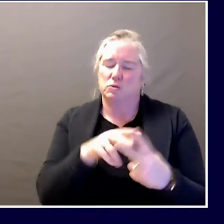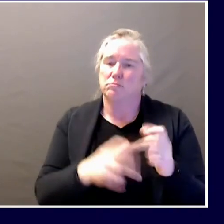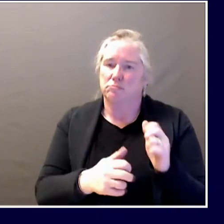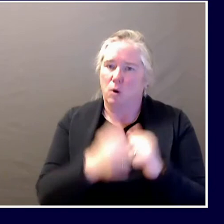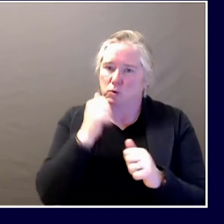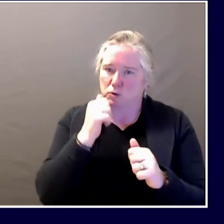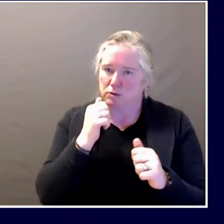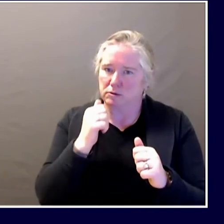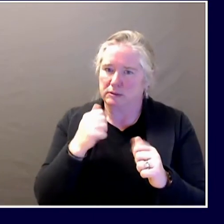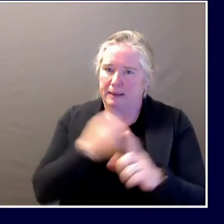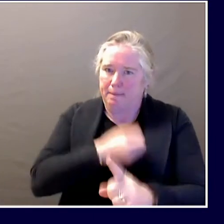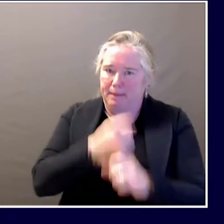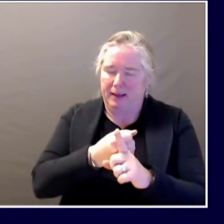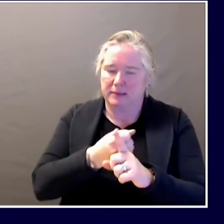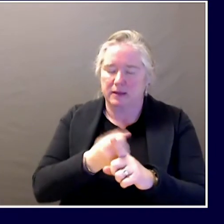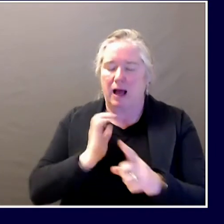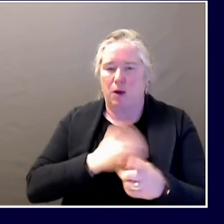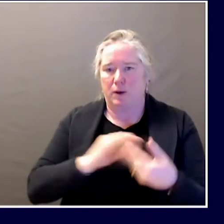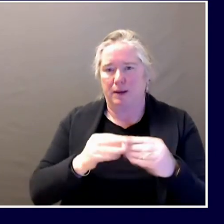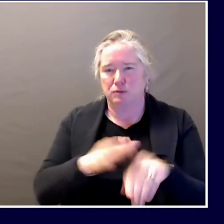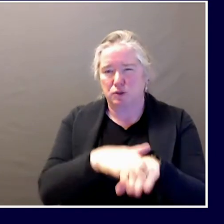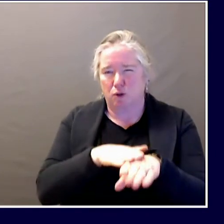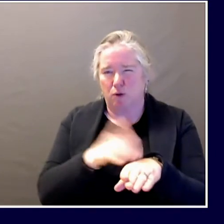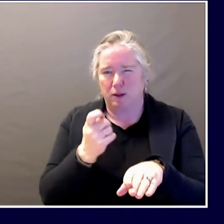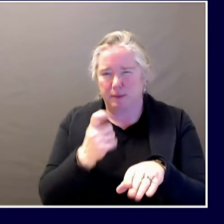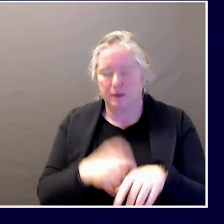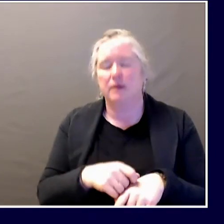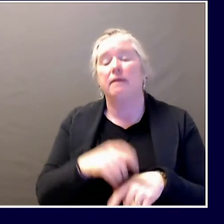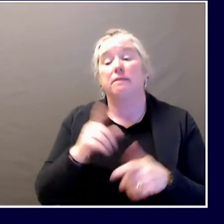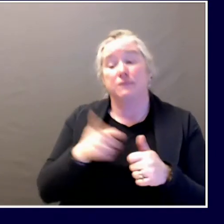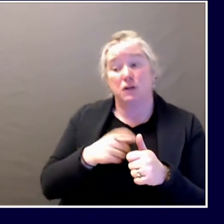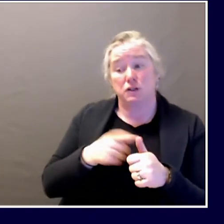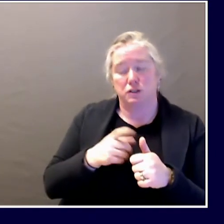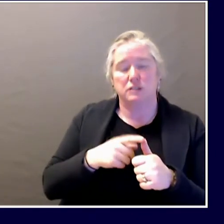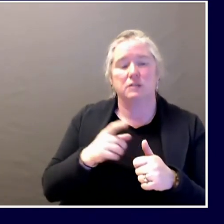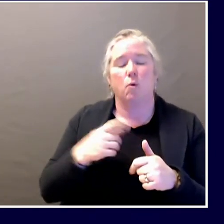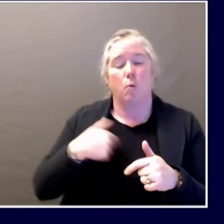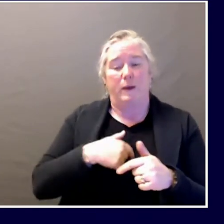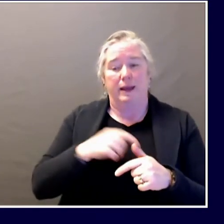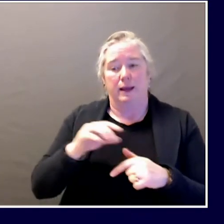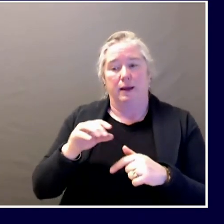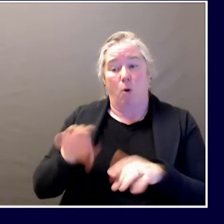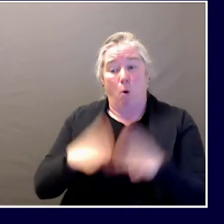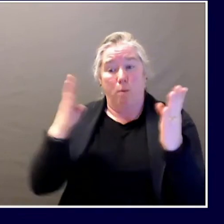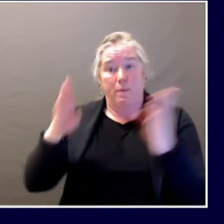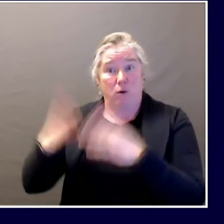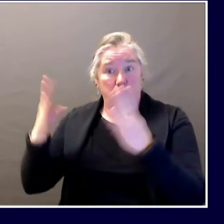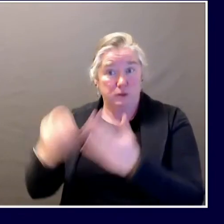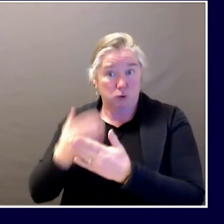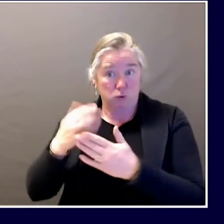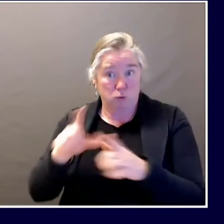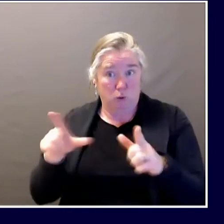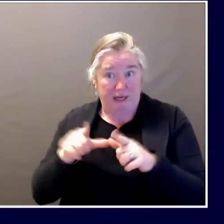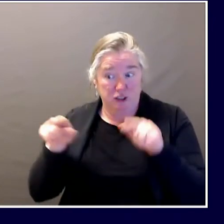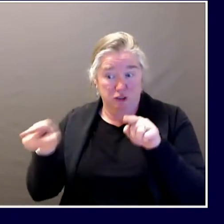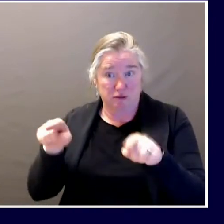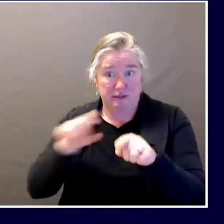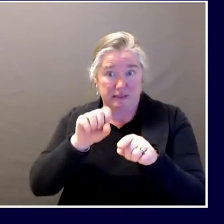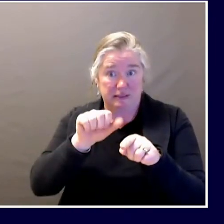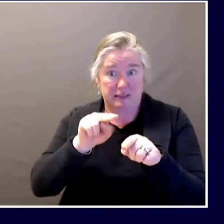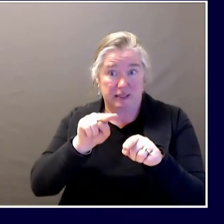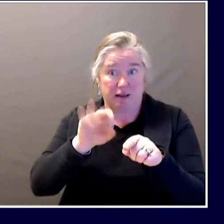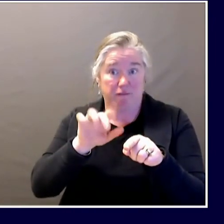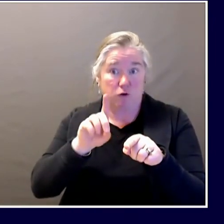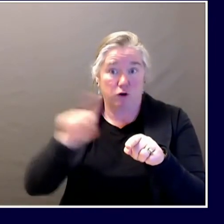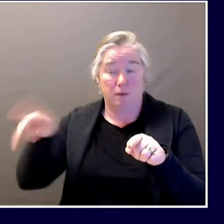capacity, and working with providers to make sure that their numbers that they report to us were as timely as possible. Those are two reasons why